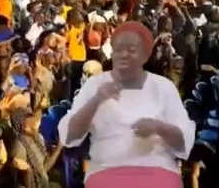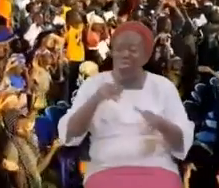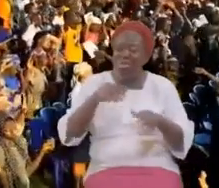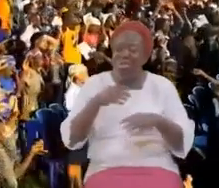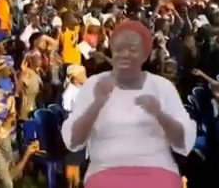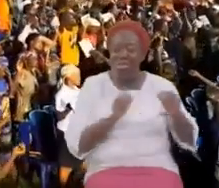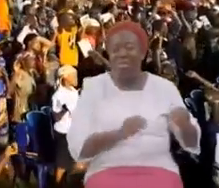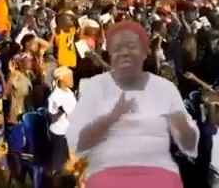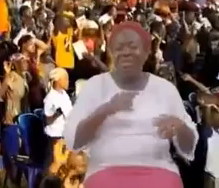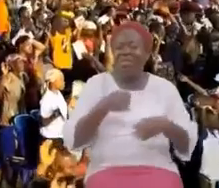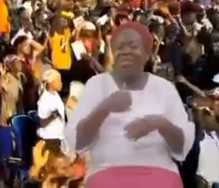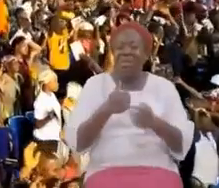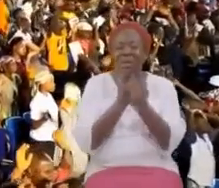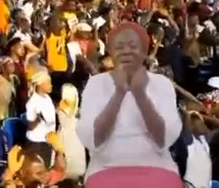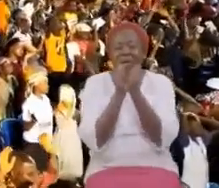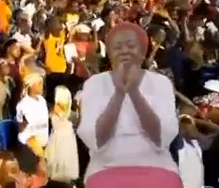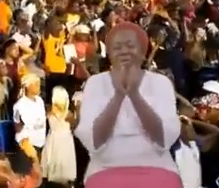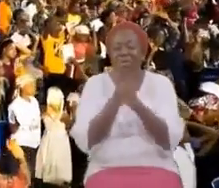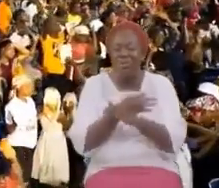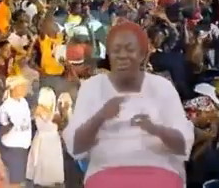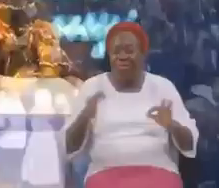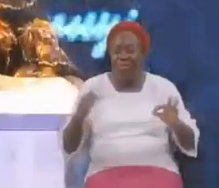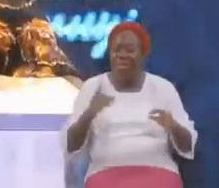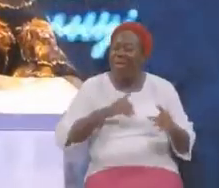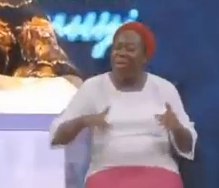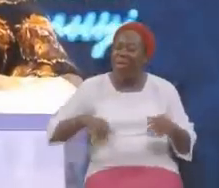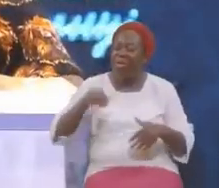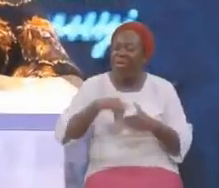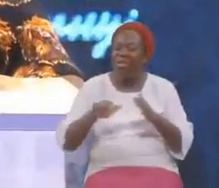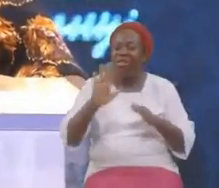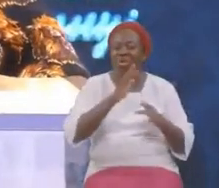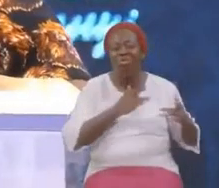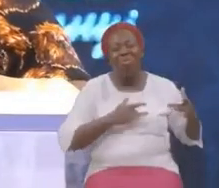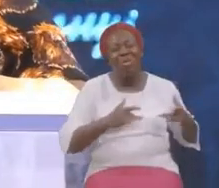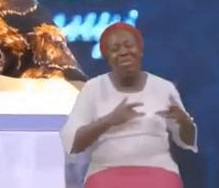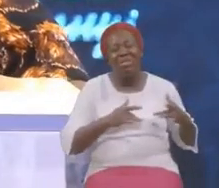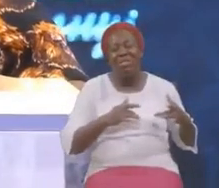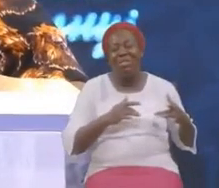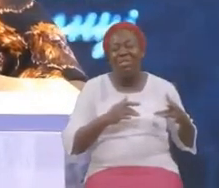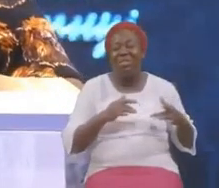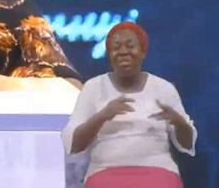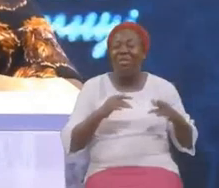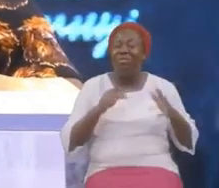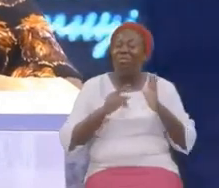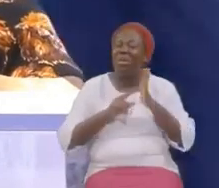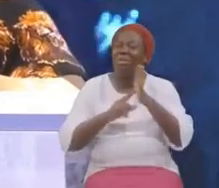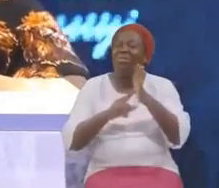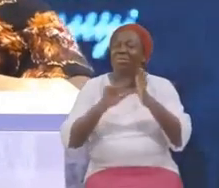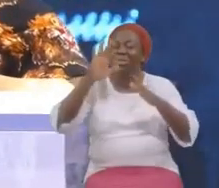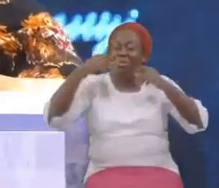free. Lord, in your mercy, compassion, manifest your power now